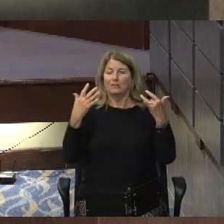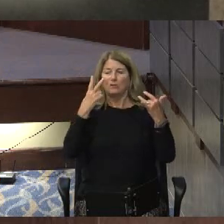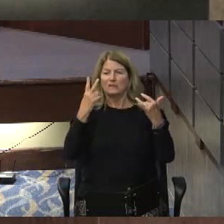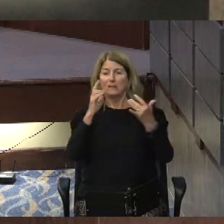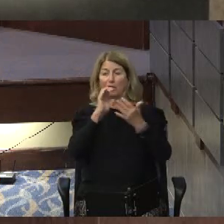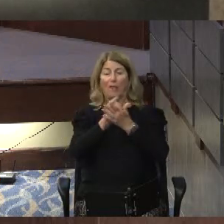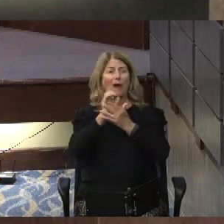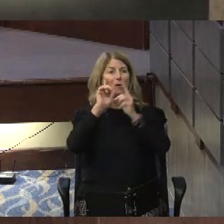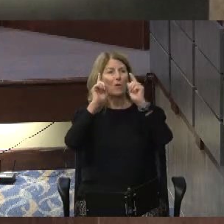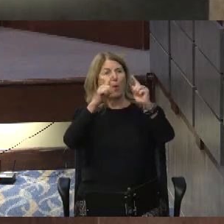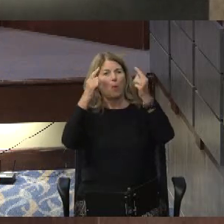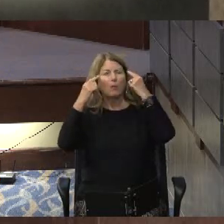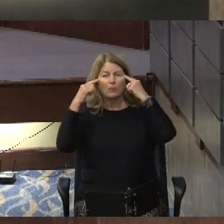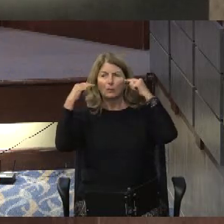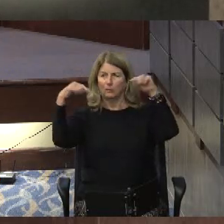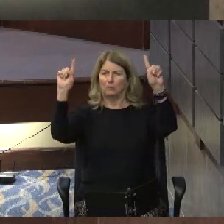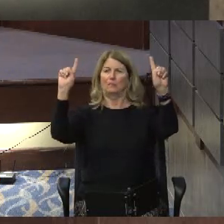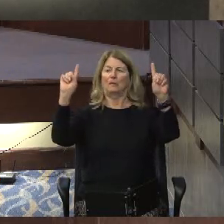realized.